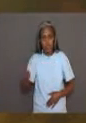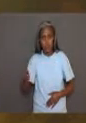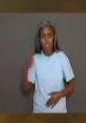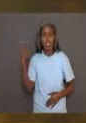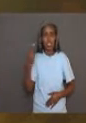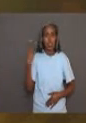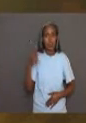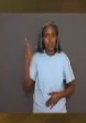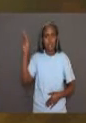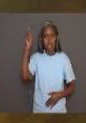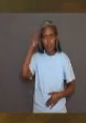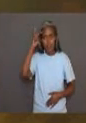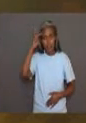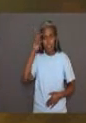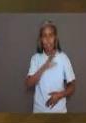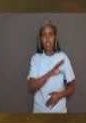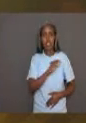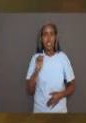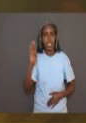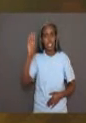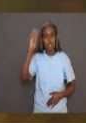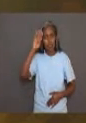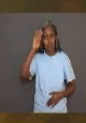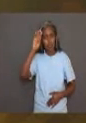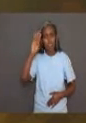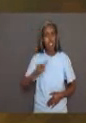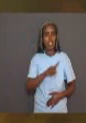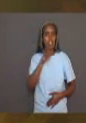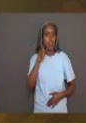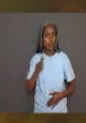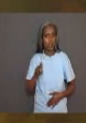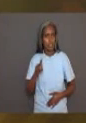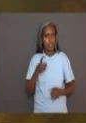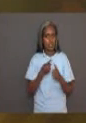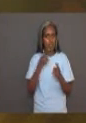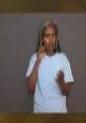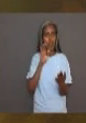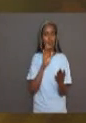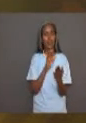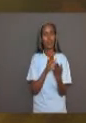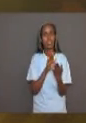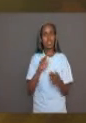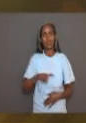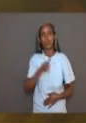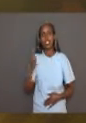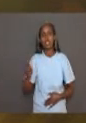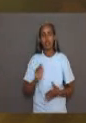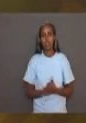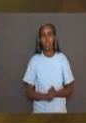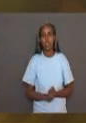using Pearson's and Bowley's equations for coefficients of